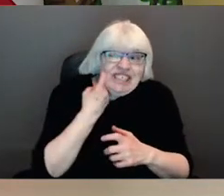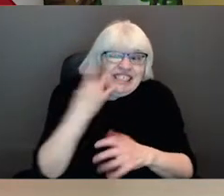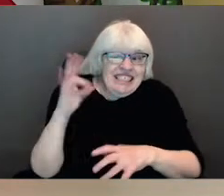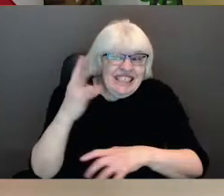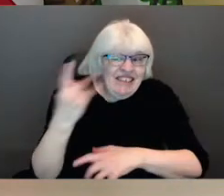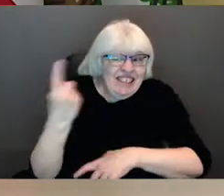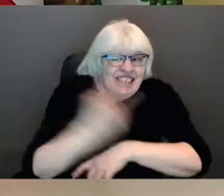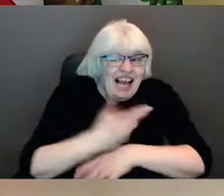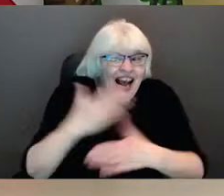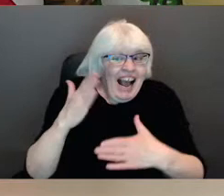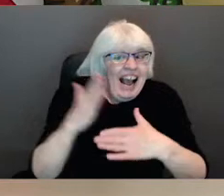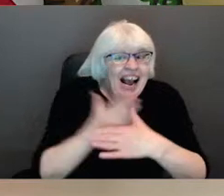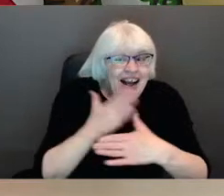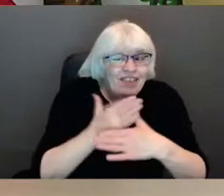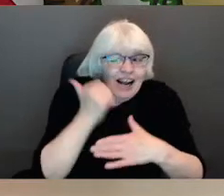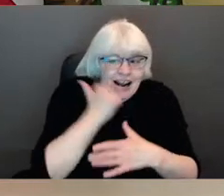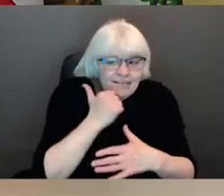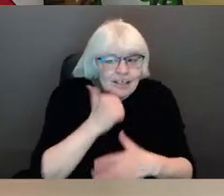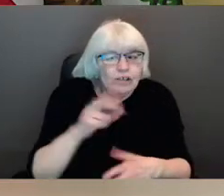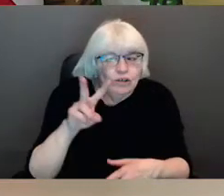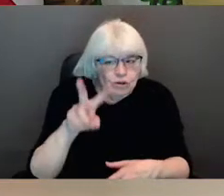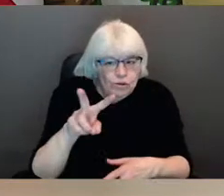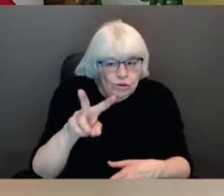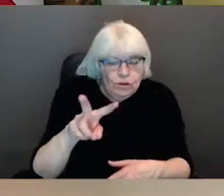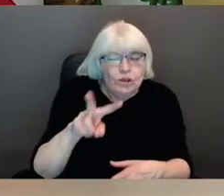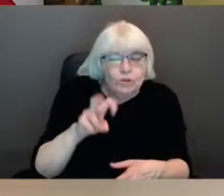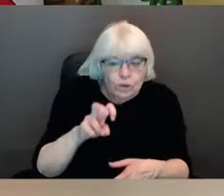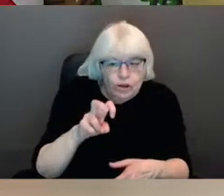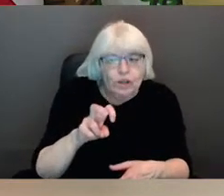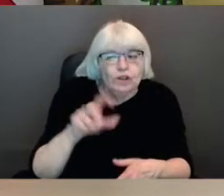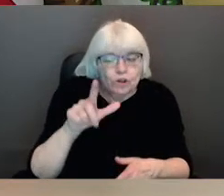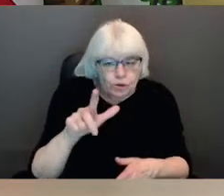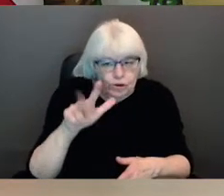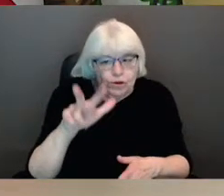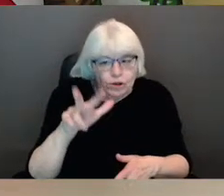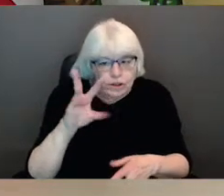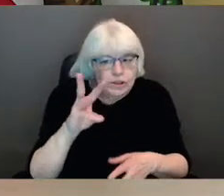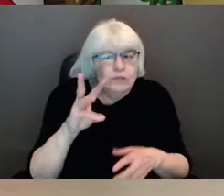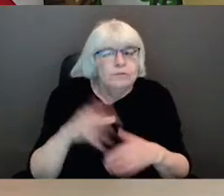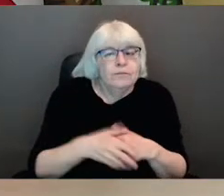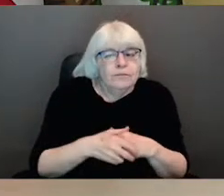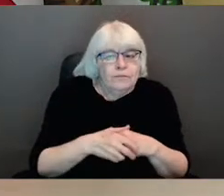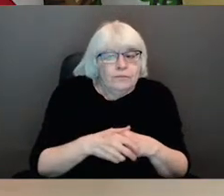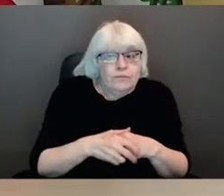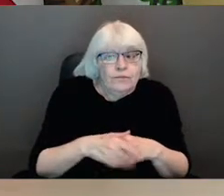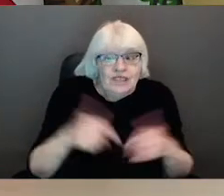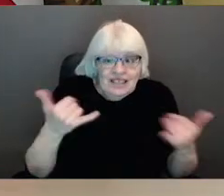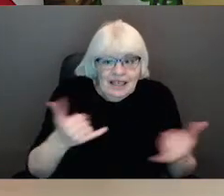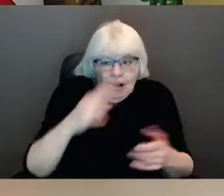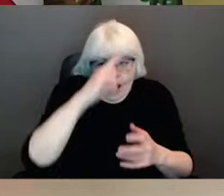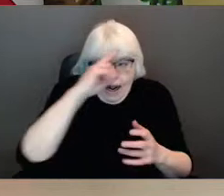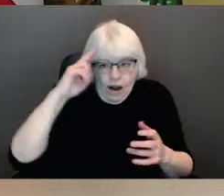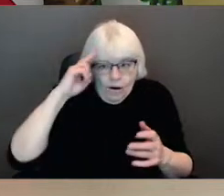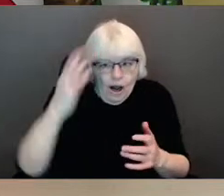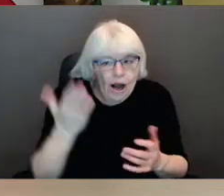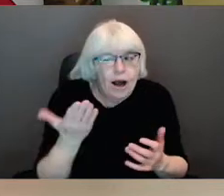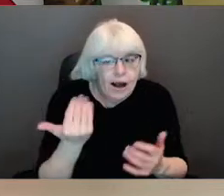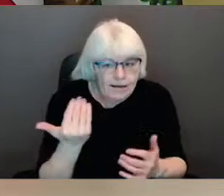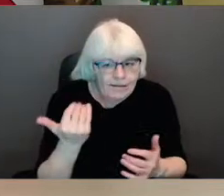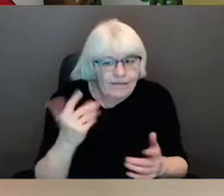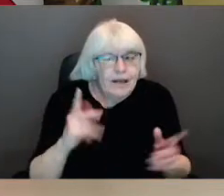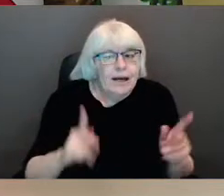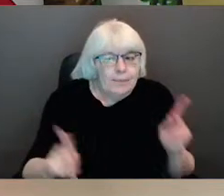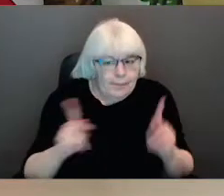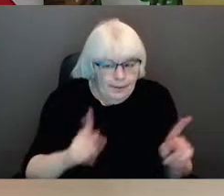day. Presently, there are 15 people in hospital being treated for COVID-19, including 2 individuals in